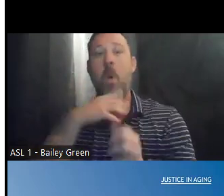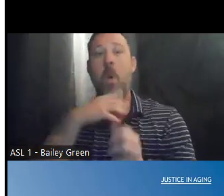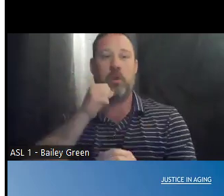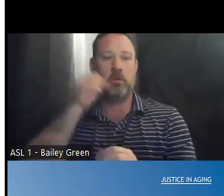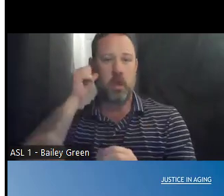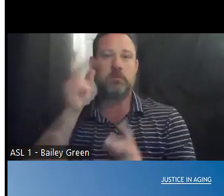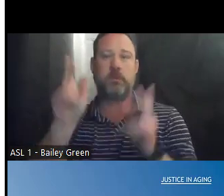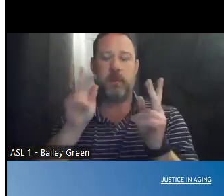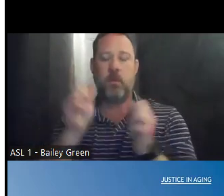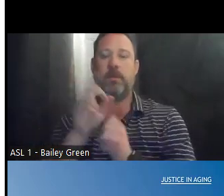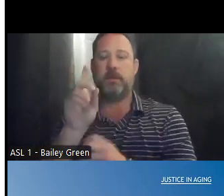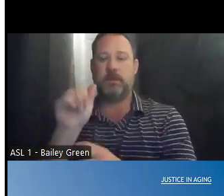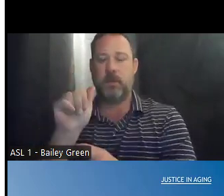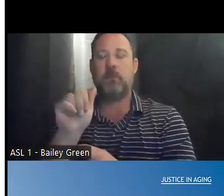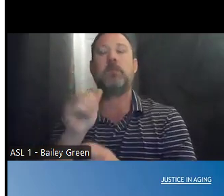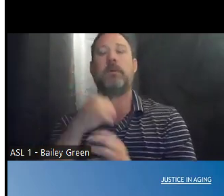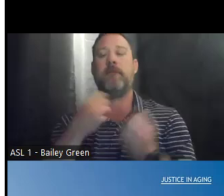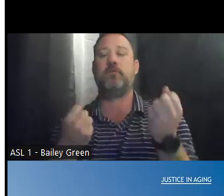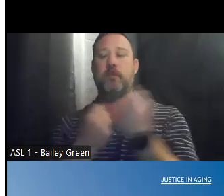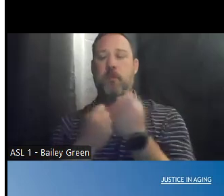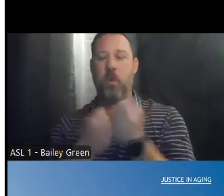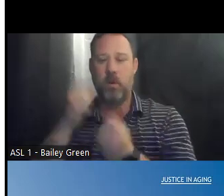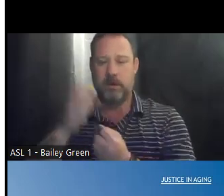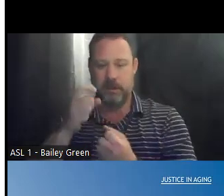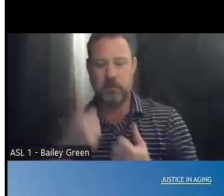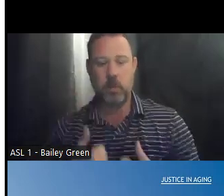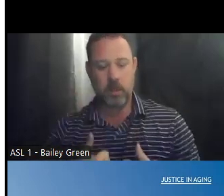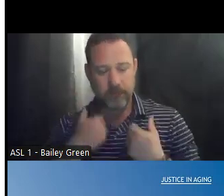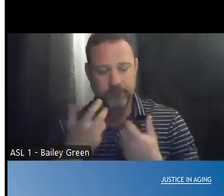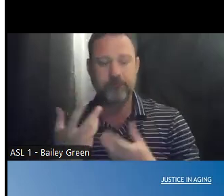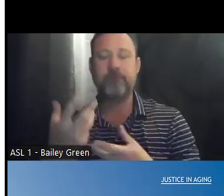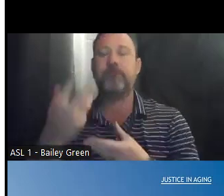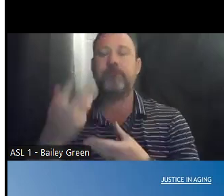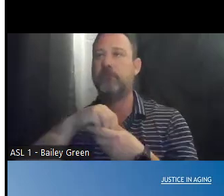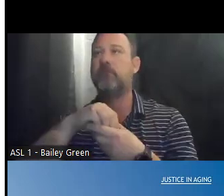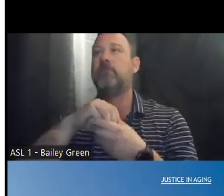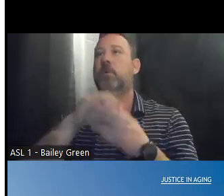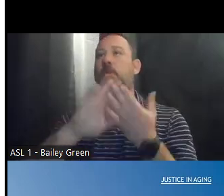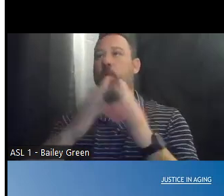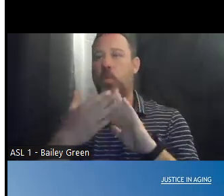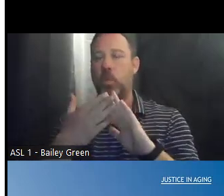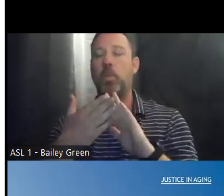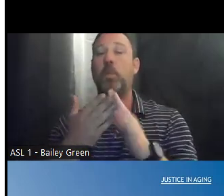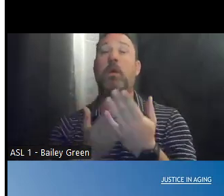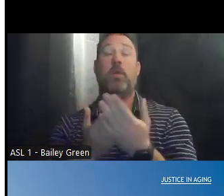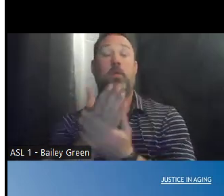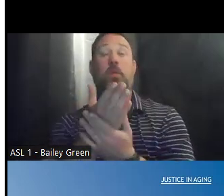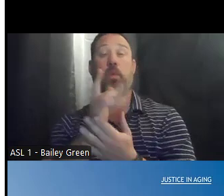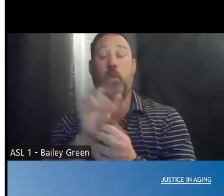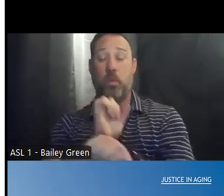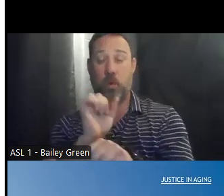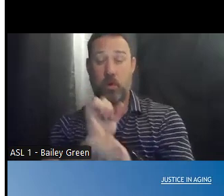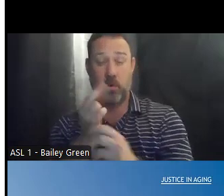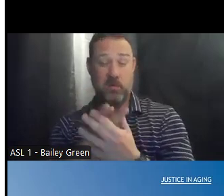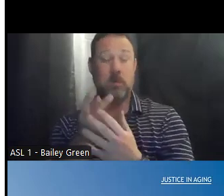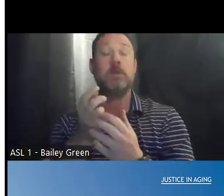with disabilities have the supports they need to live in integrated community settings. And it's through this work that we as a